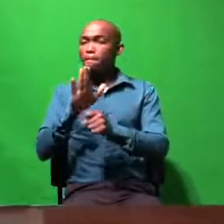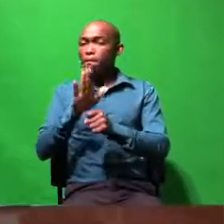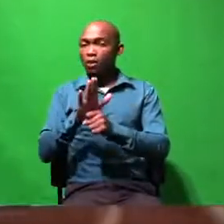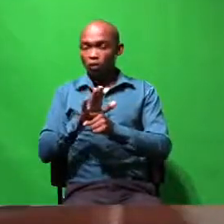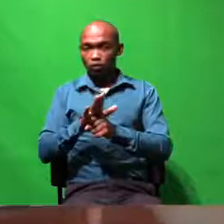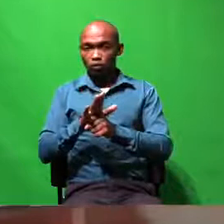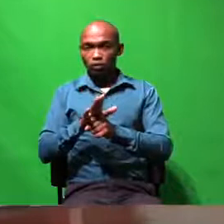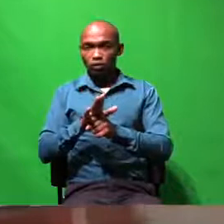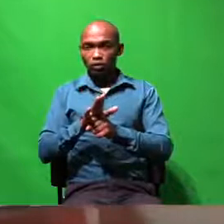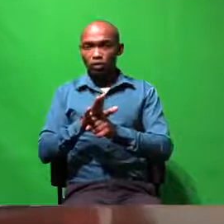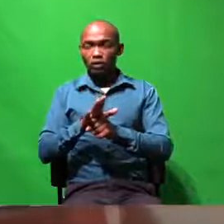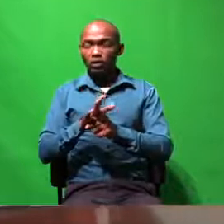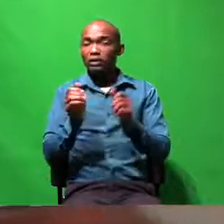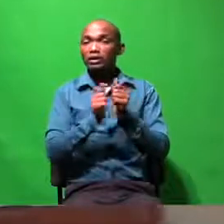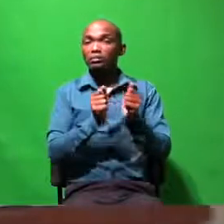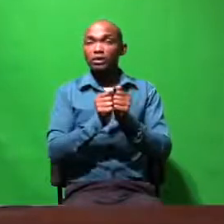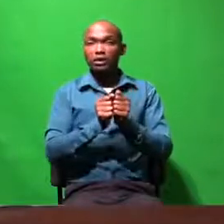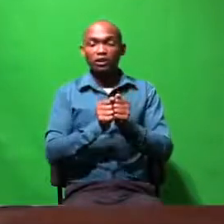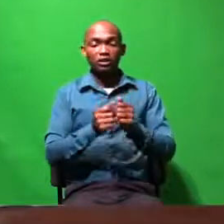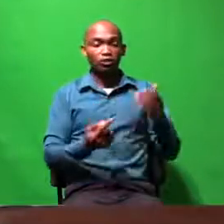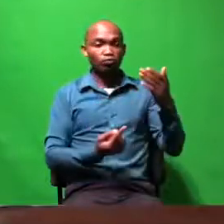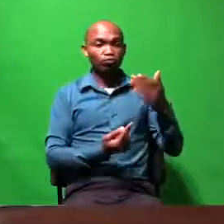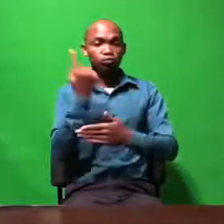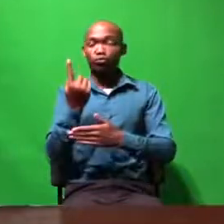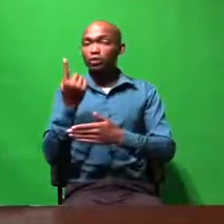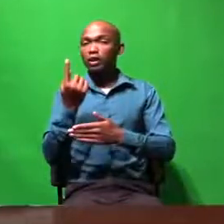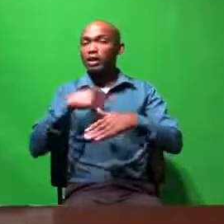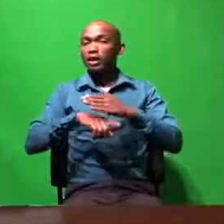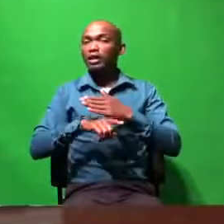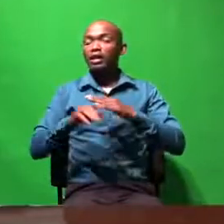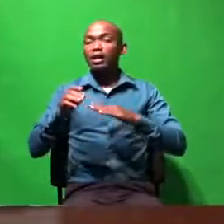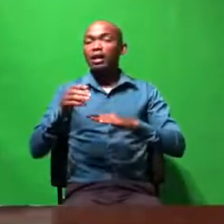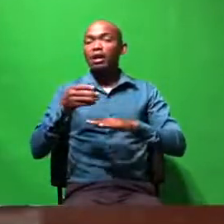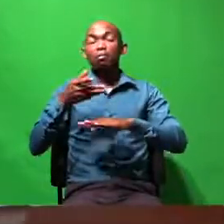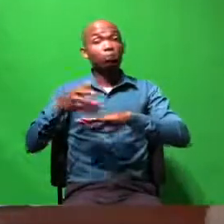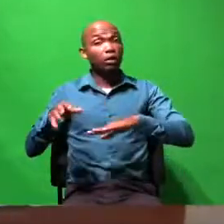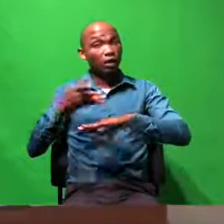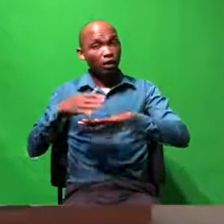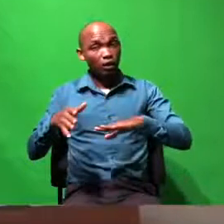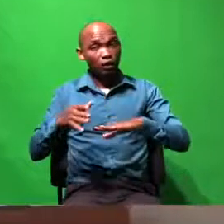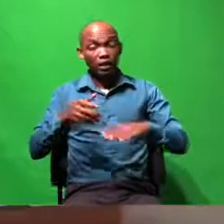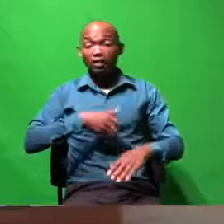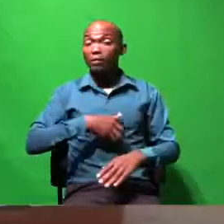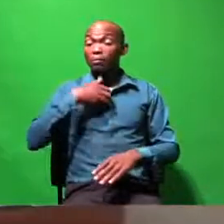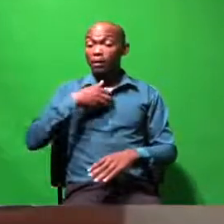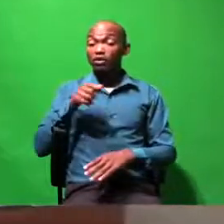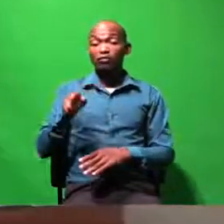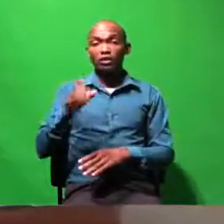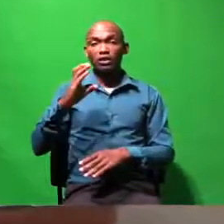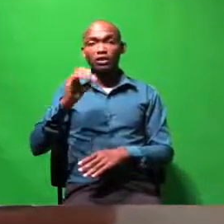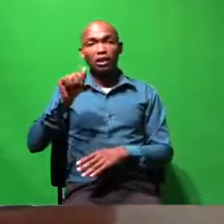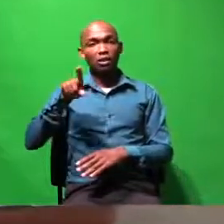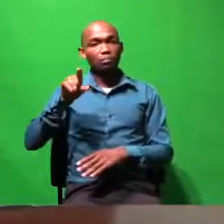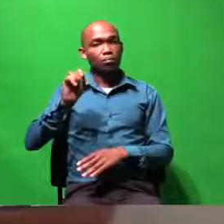to diffuse out of the blood due to the narrowness. I mean the pressure of this